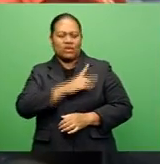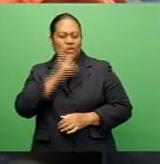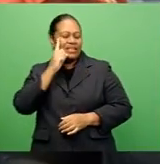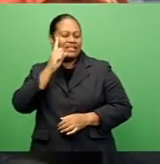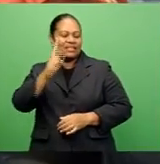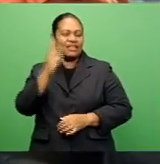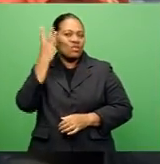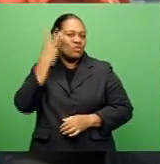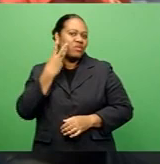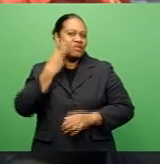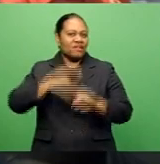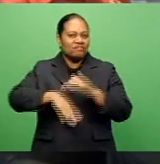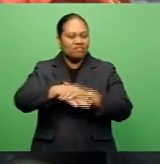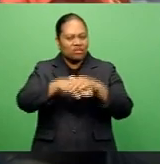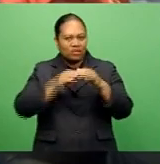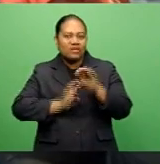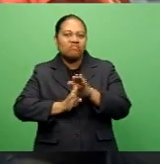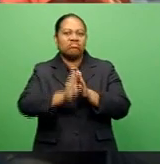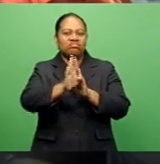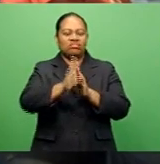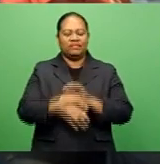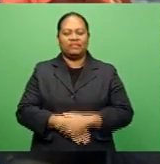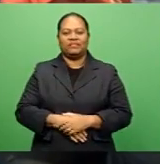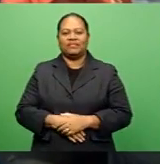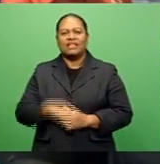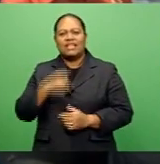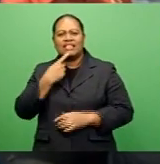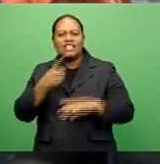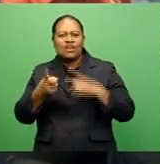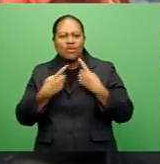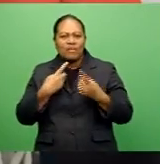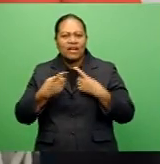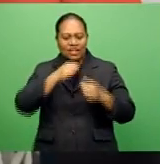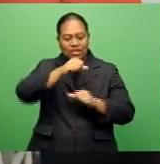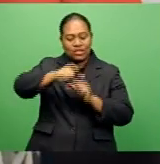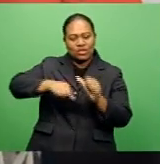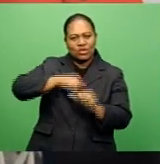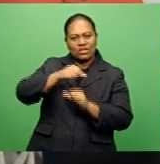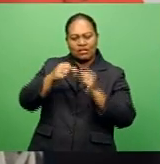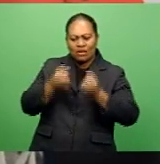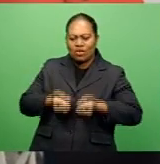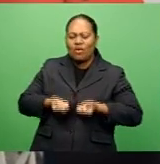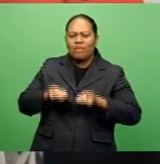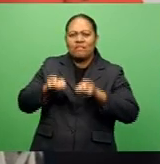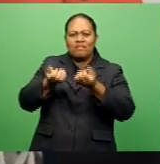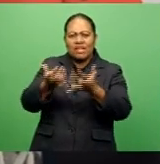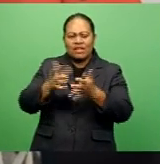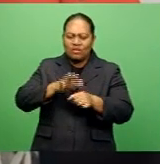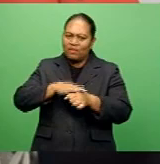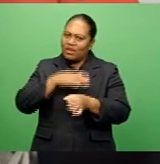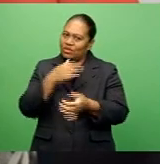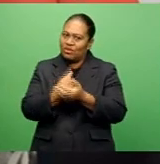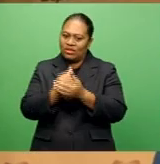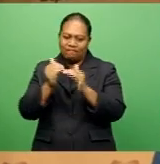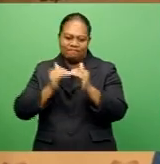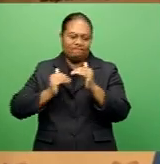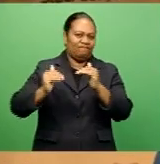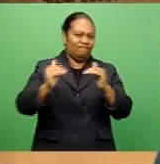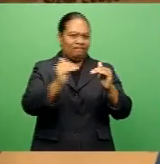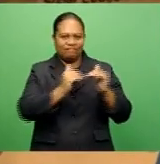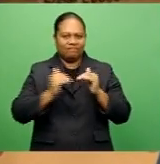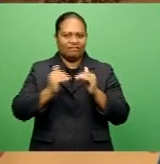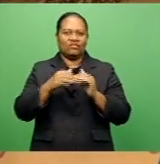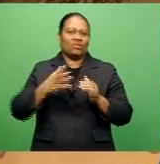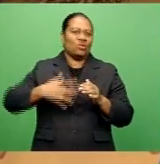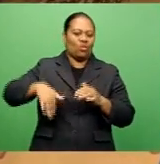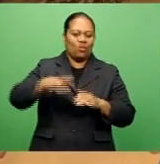grow in this country. Chief guest Shazia Usman commended the association on their commitment in ensuring equal participation on the